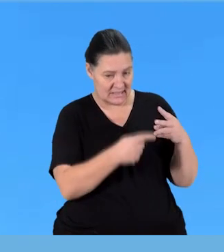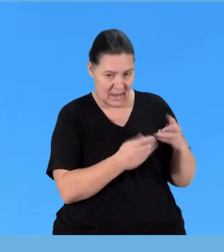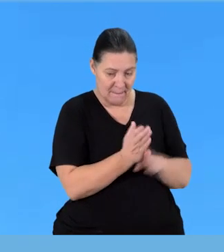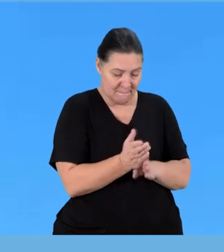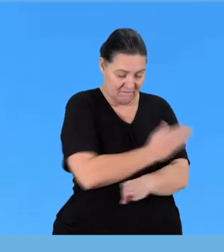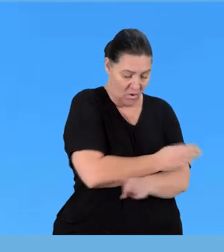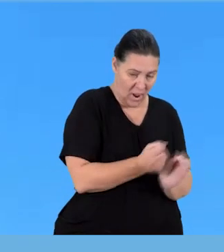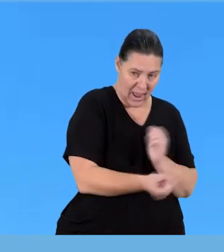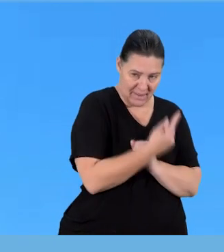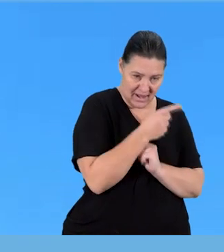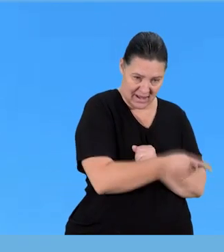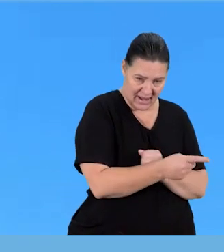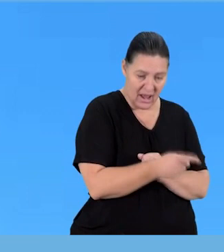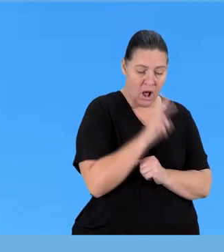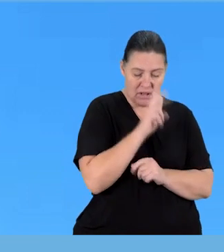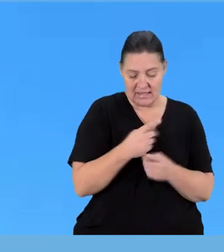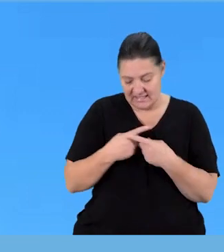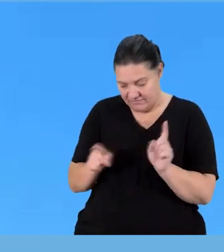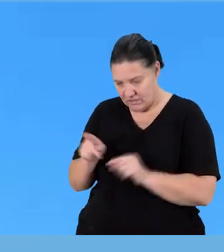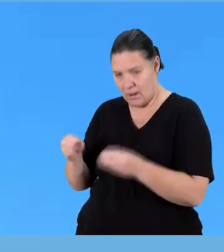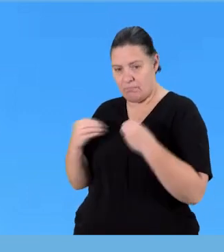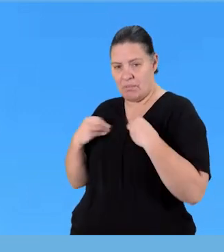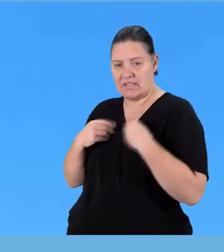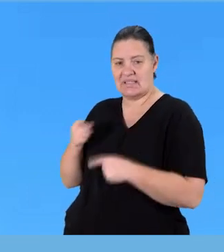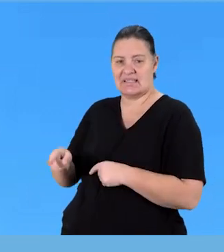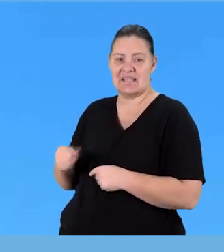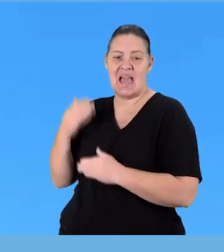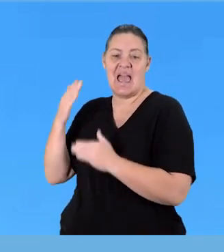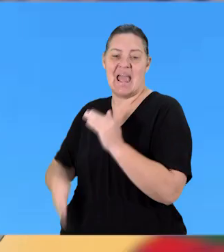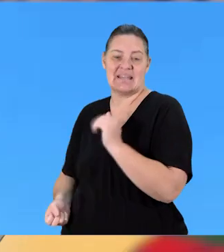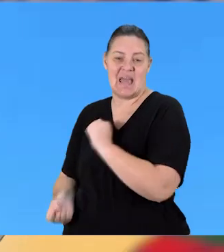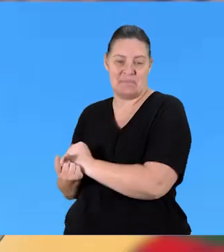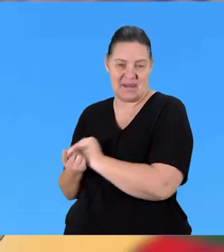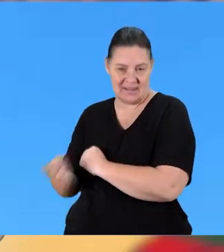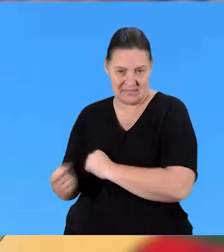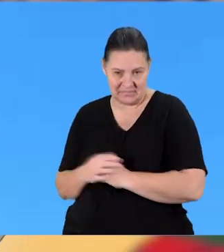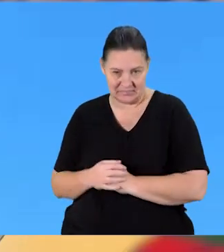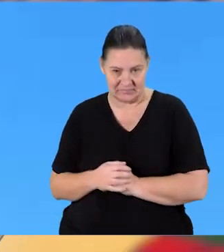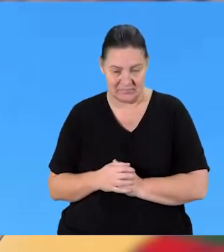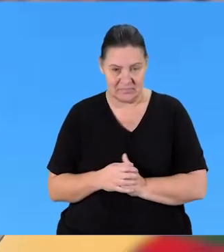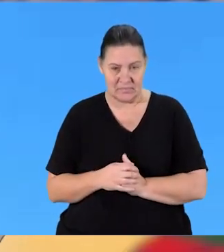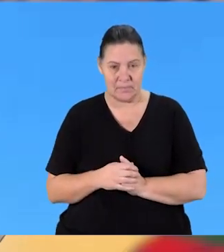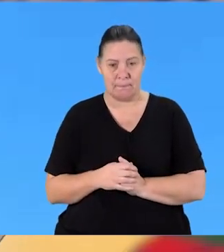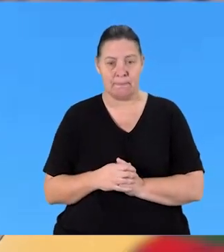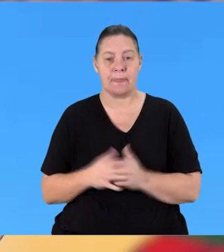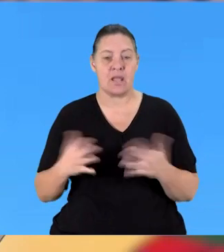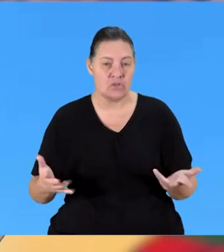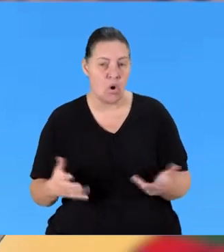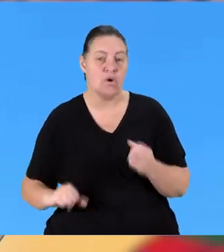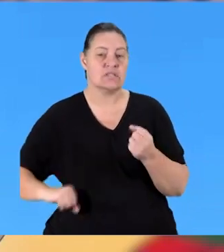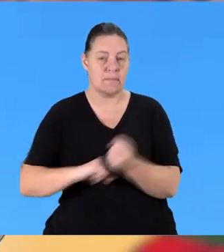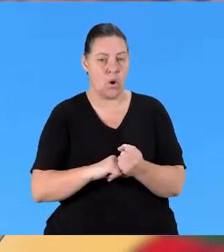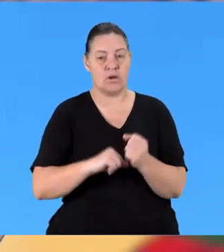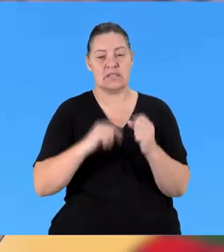elements before the reaction has taken place is different from the properties of the product that was formed after the reaction has taken place. So